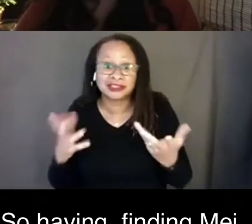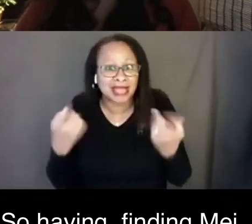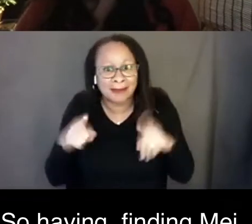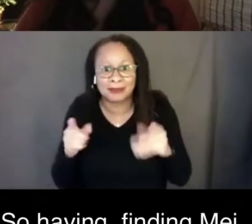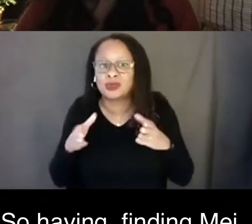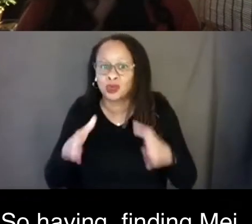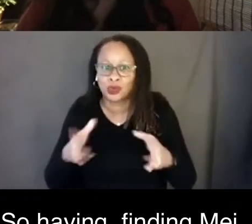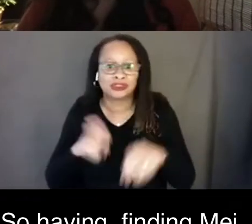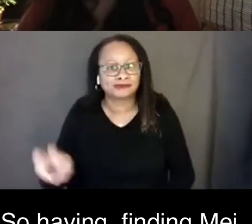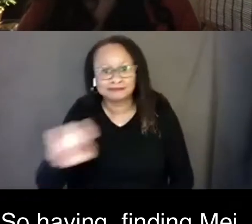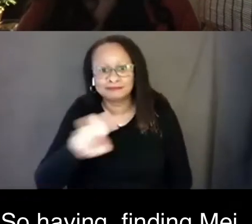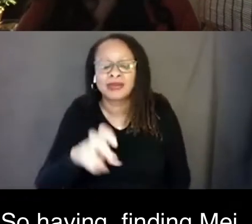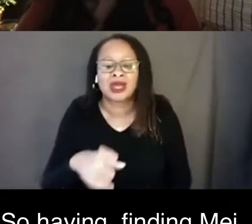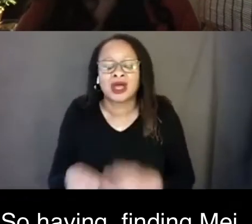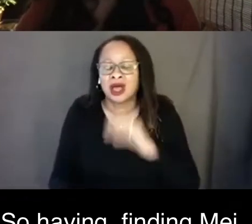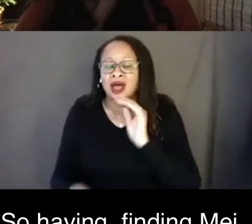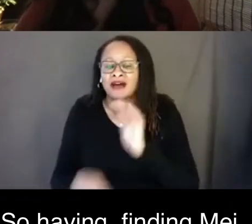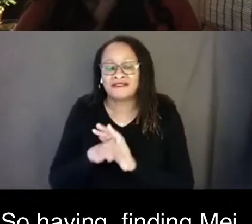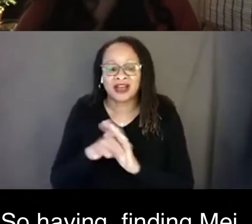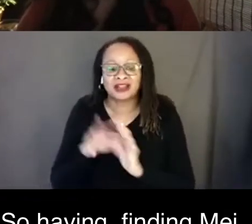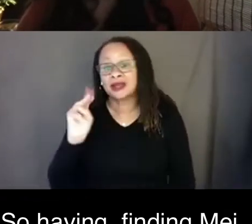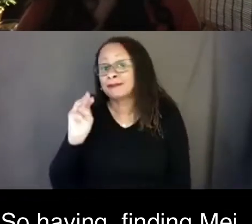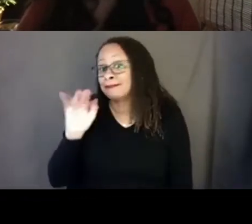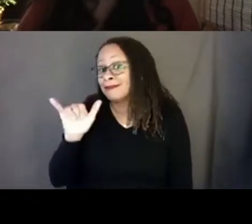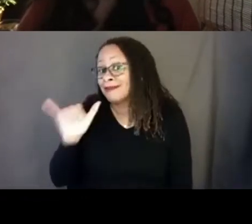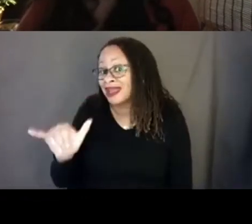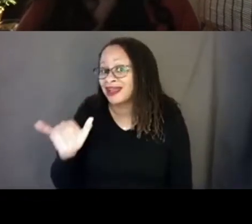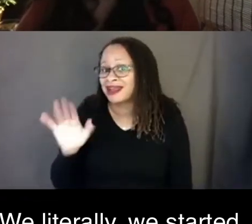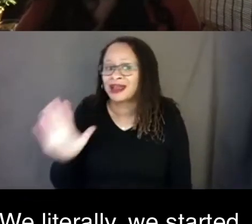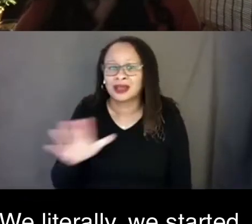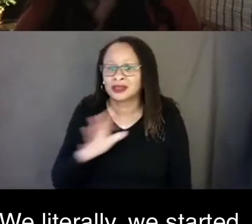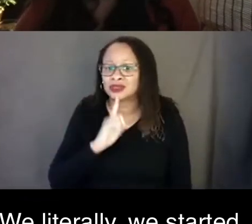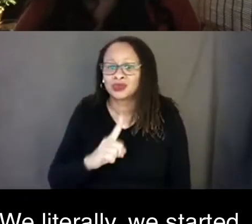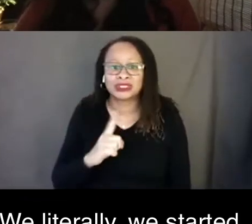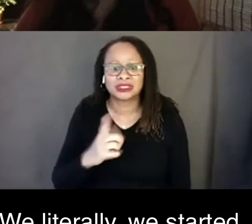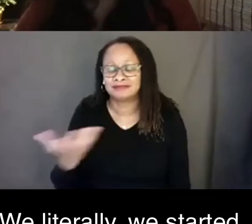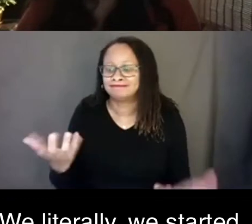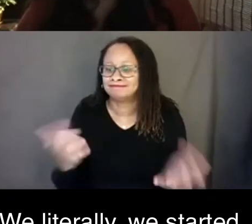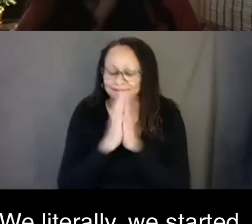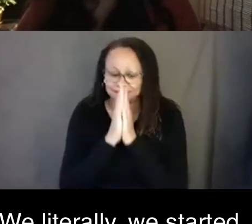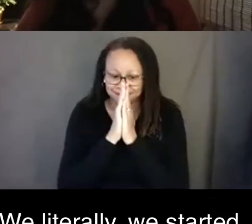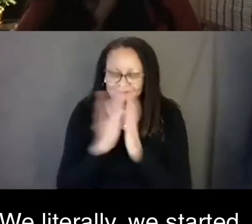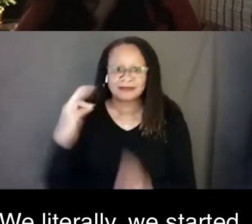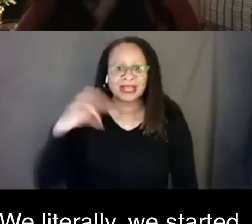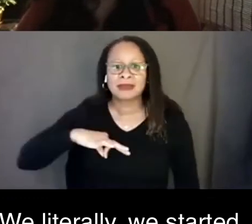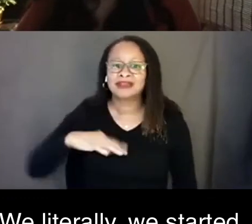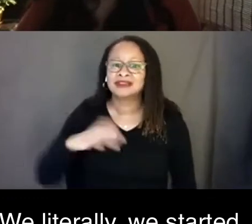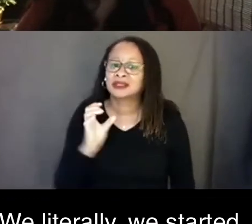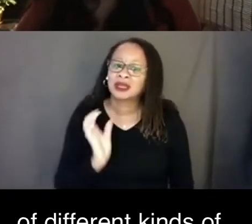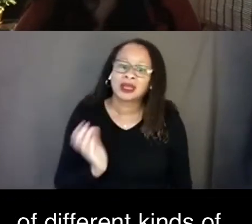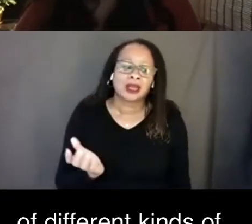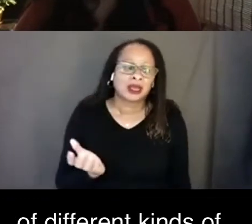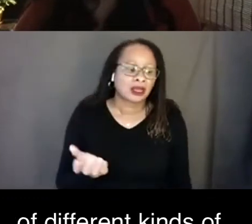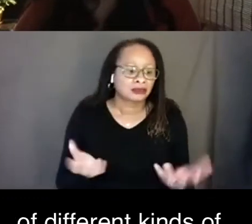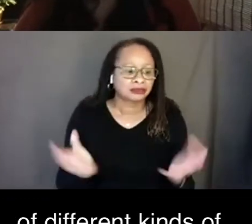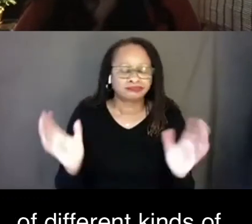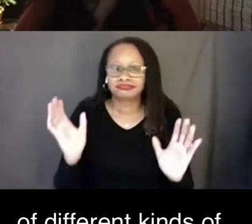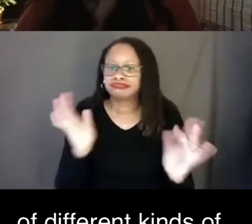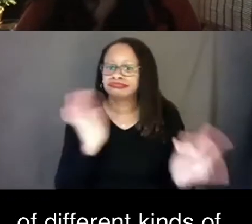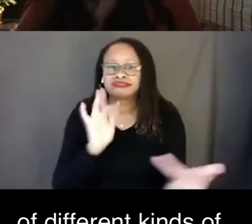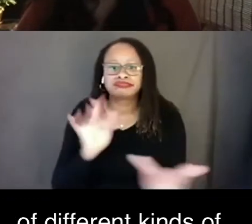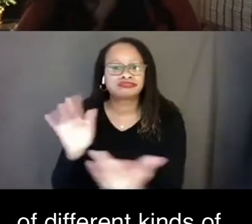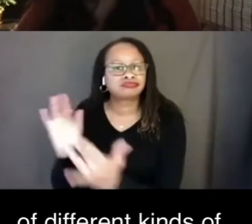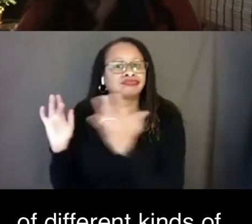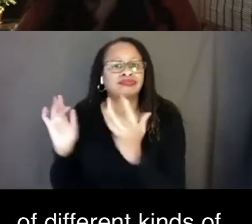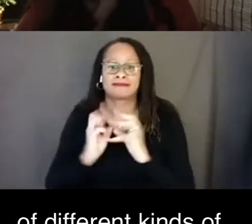Having, you know, finding May was just such a treasure. We literally reached out to all sorts of different kind of